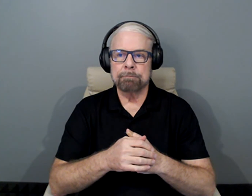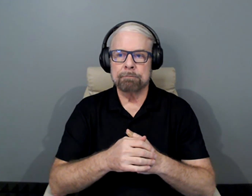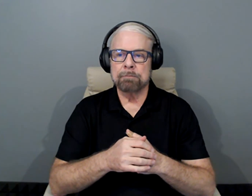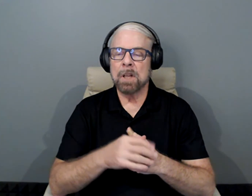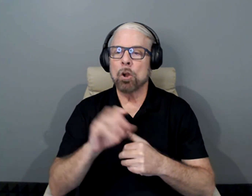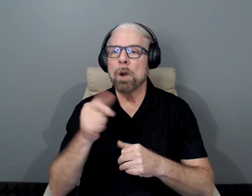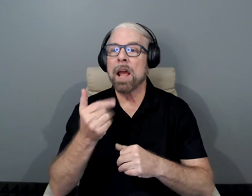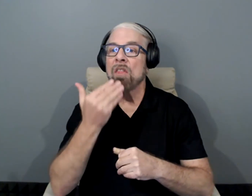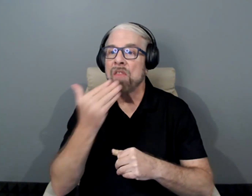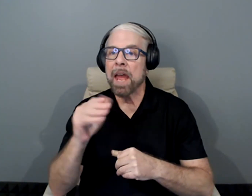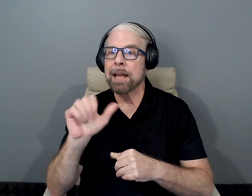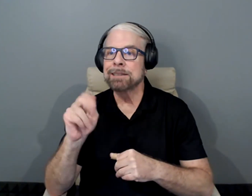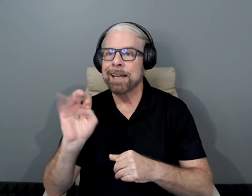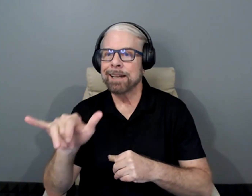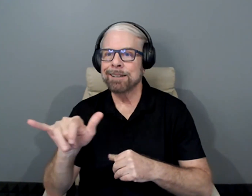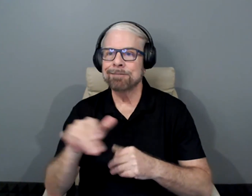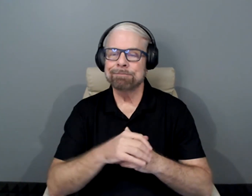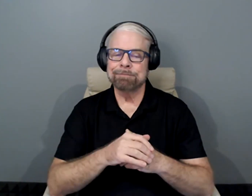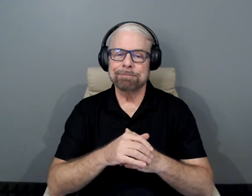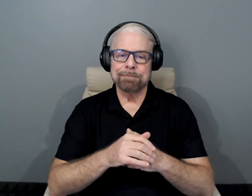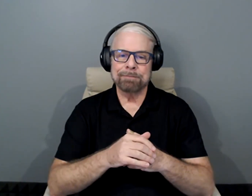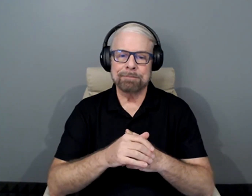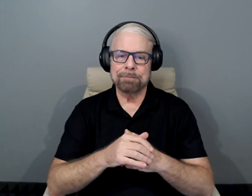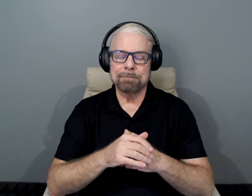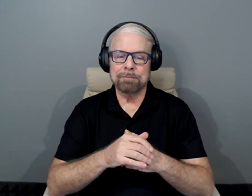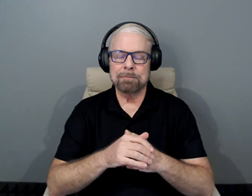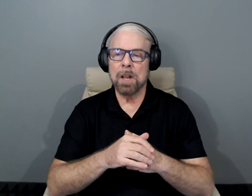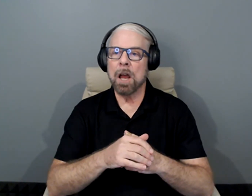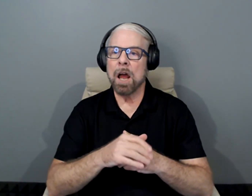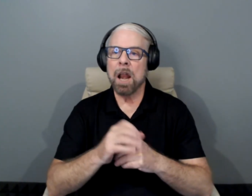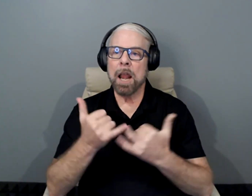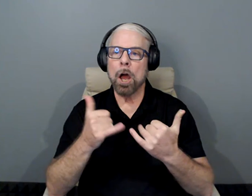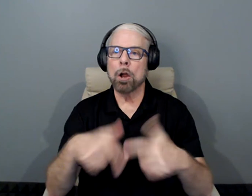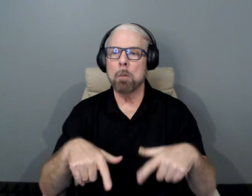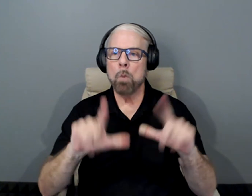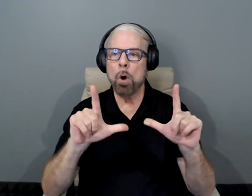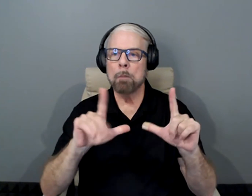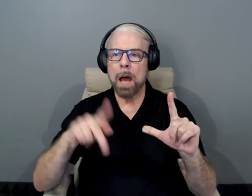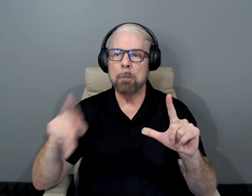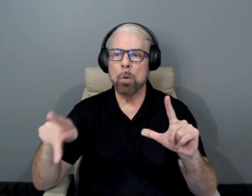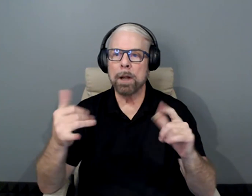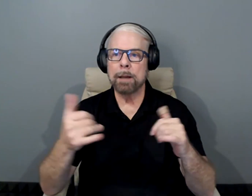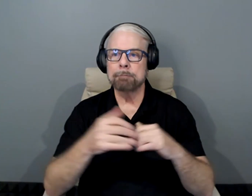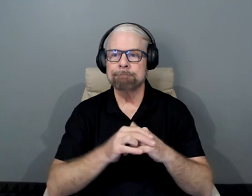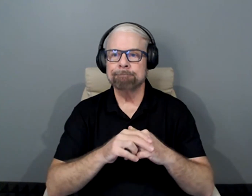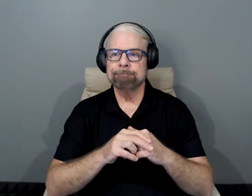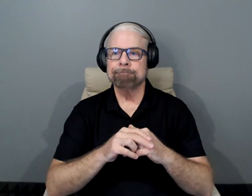Thanks, Andy. And I'm going to pull back up the PowerPoint,